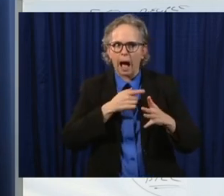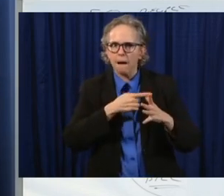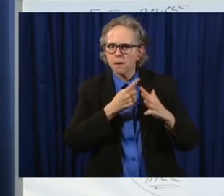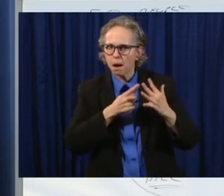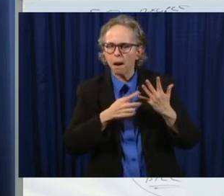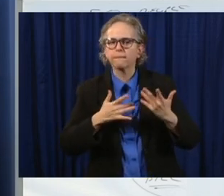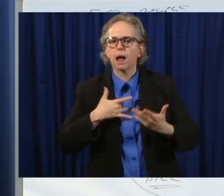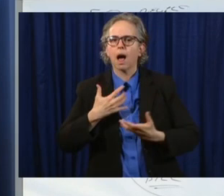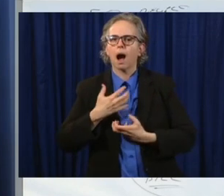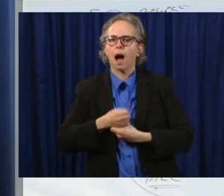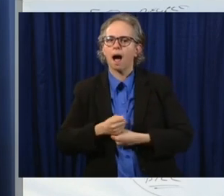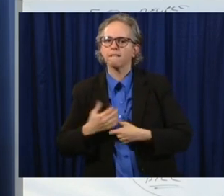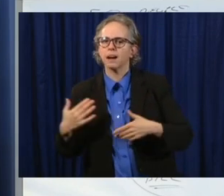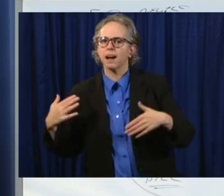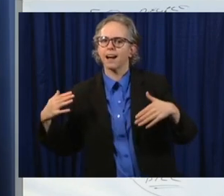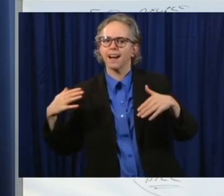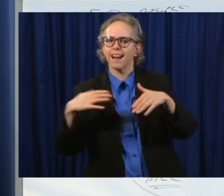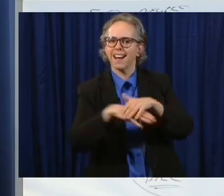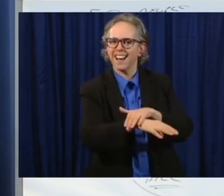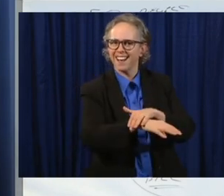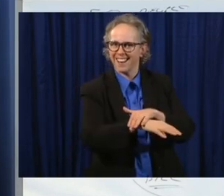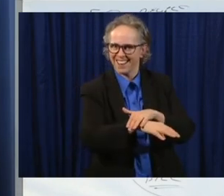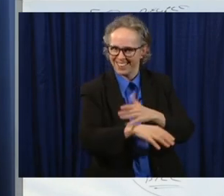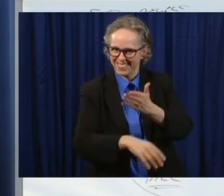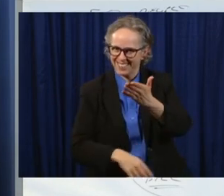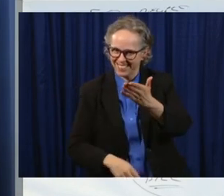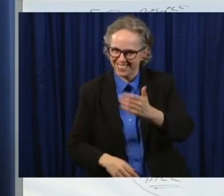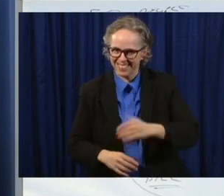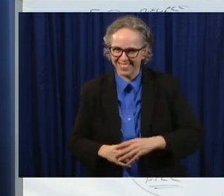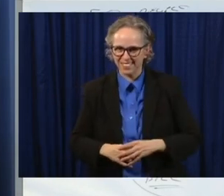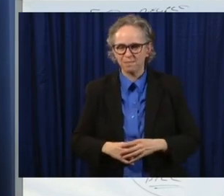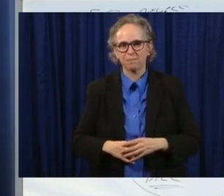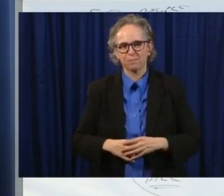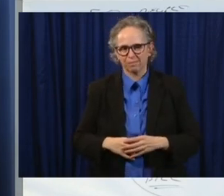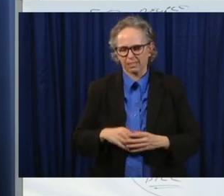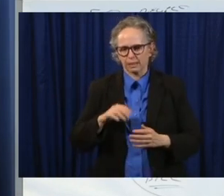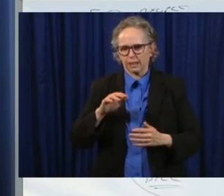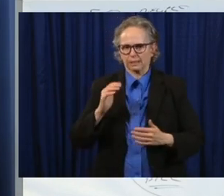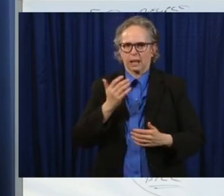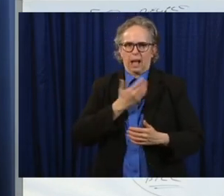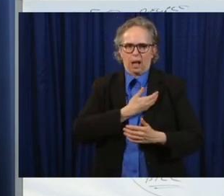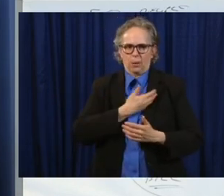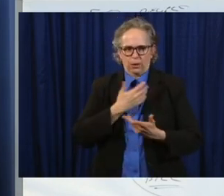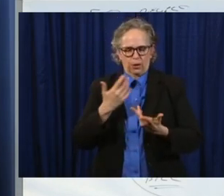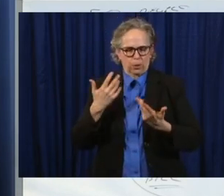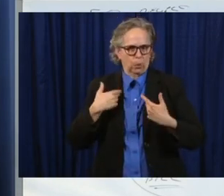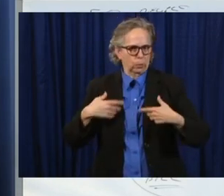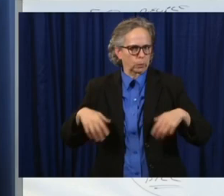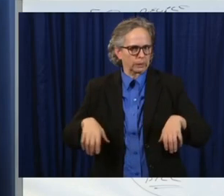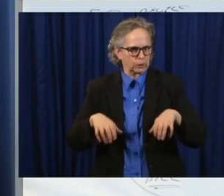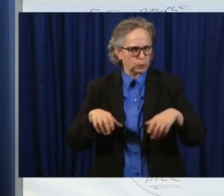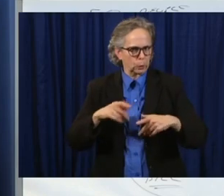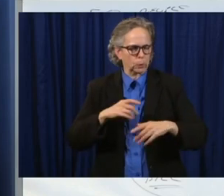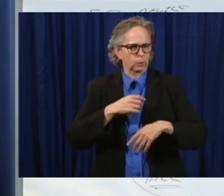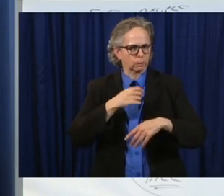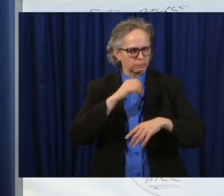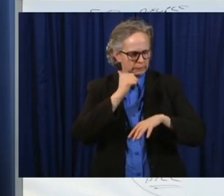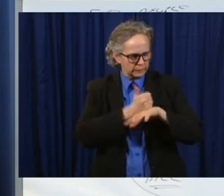out or check that out. So I think that's what we can do as we're putting these things